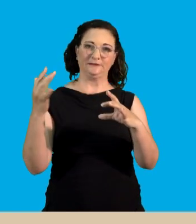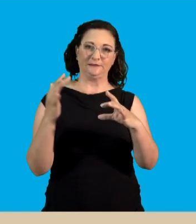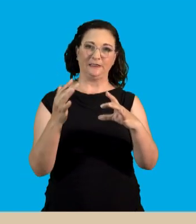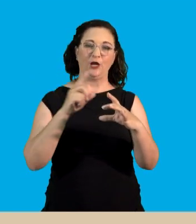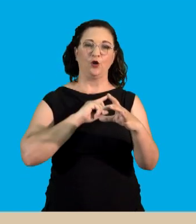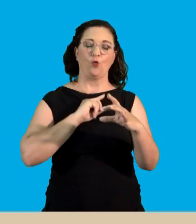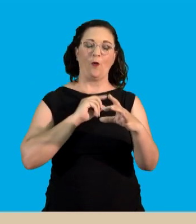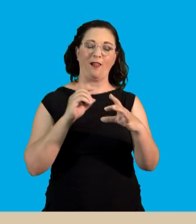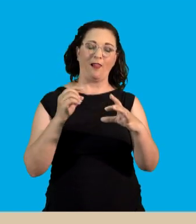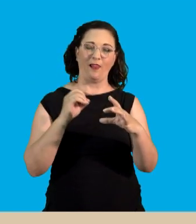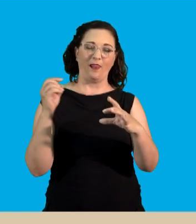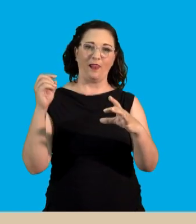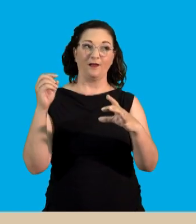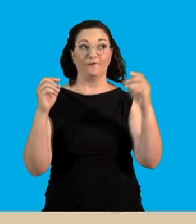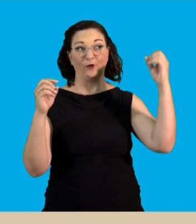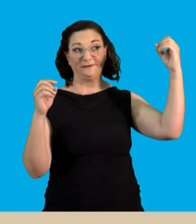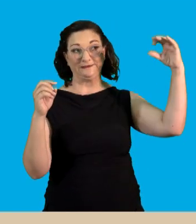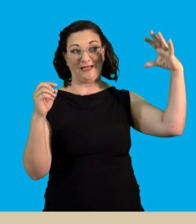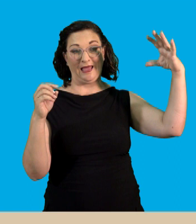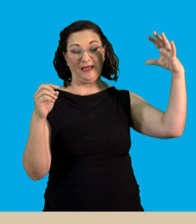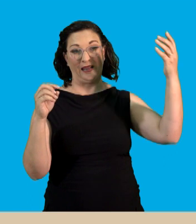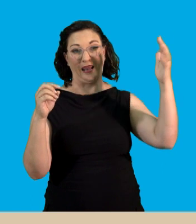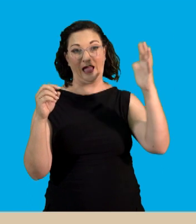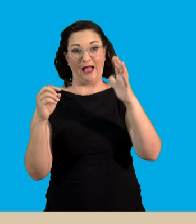by reflecting light of the sun.